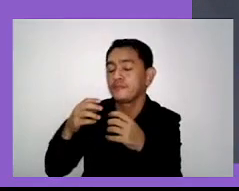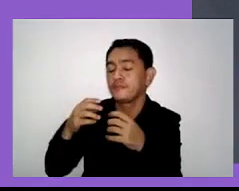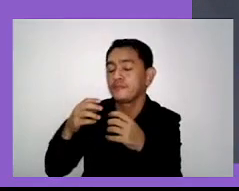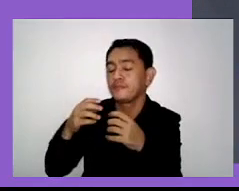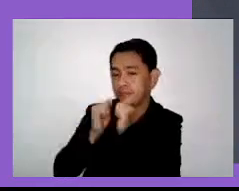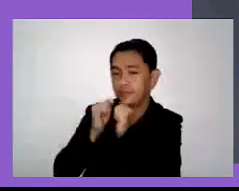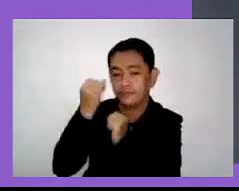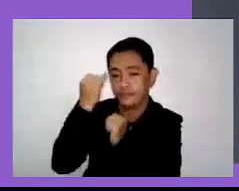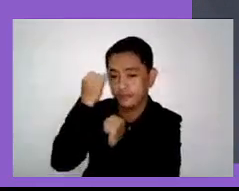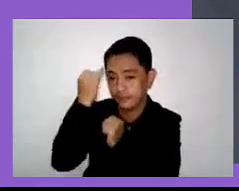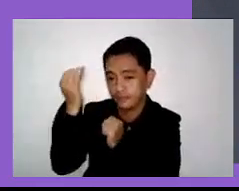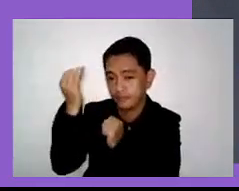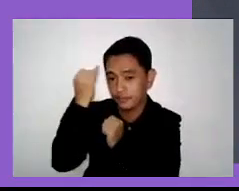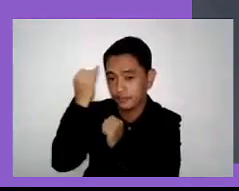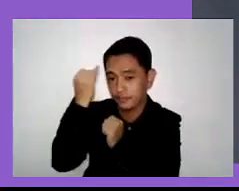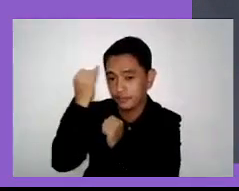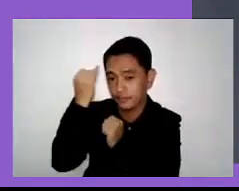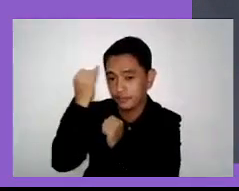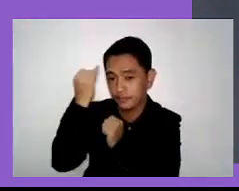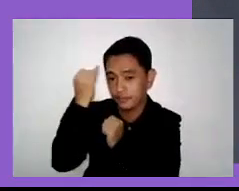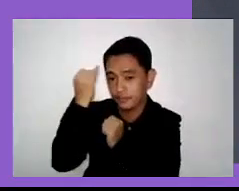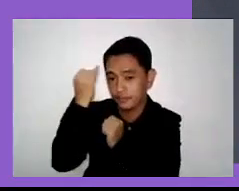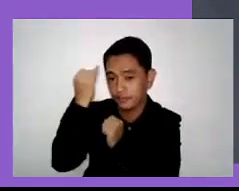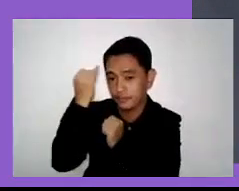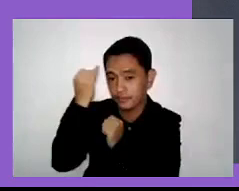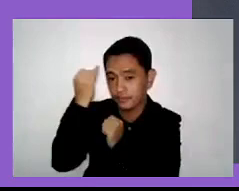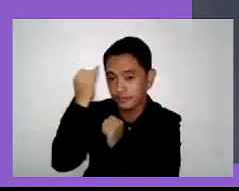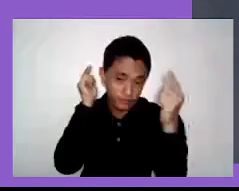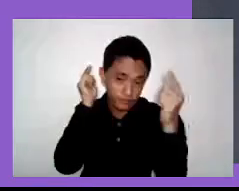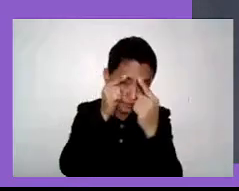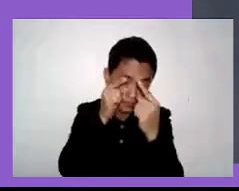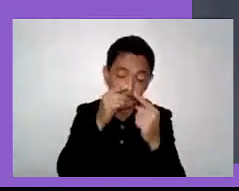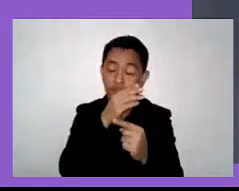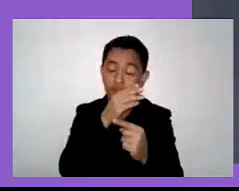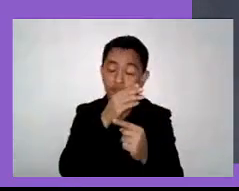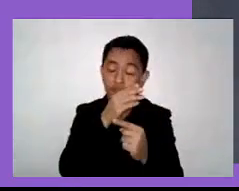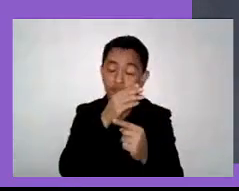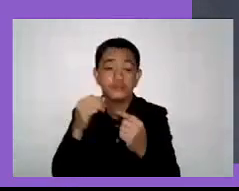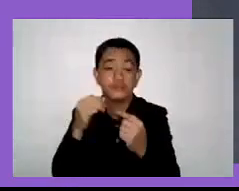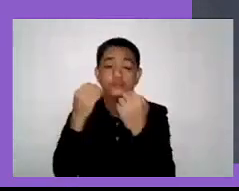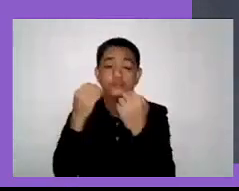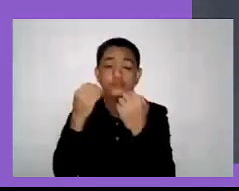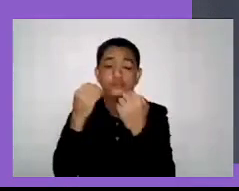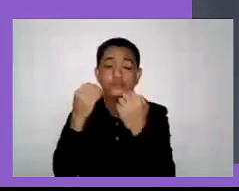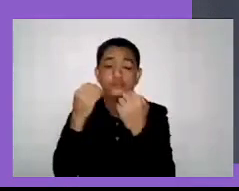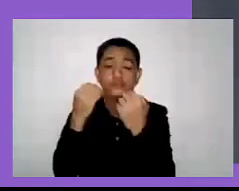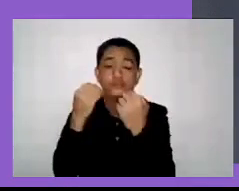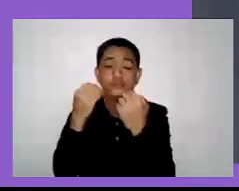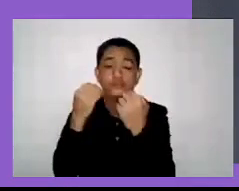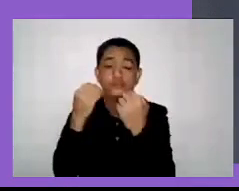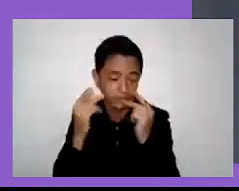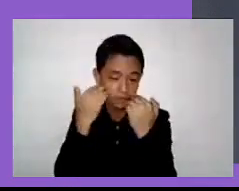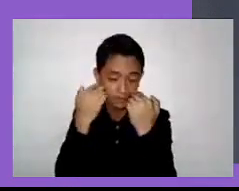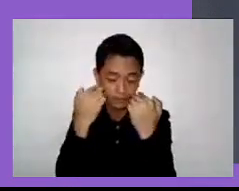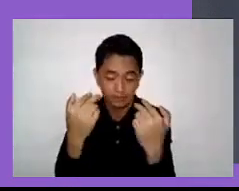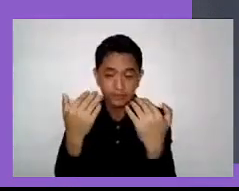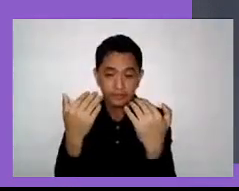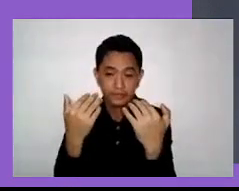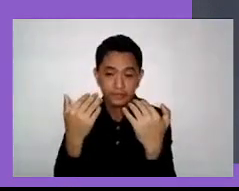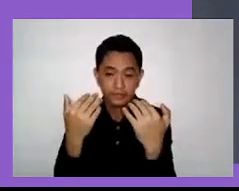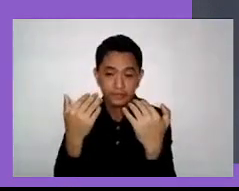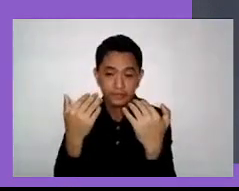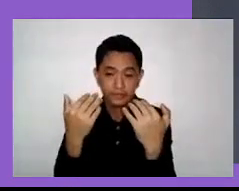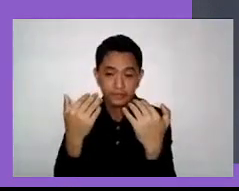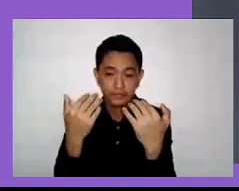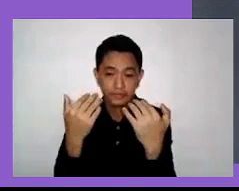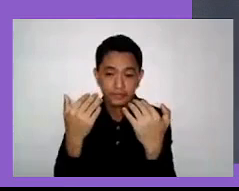various purposes and audiences. Writing is a very important tool for self-expression and as